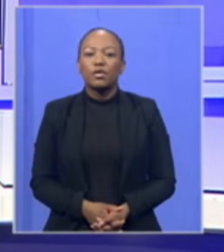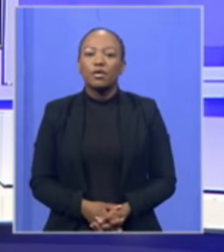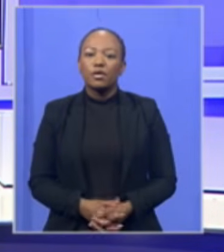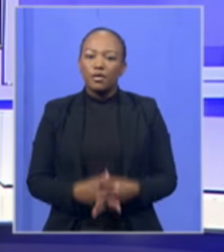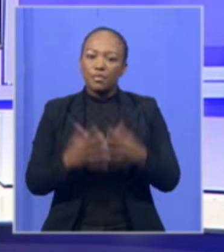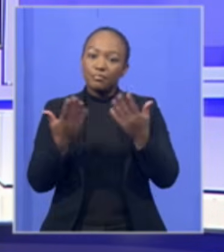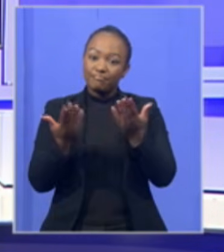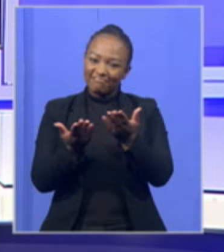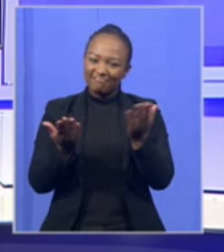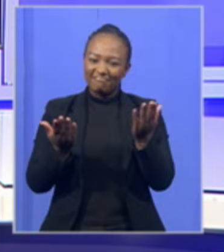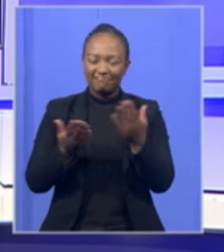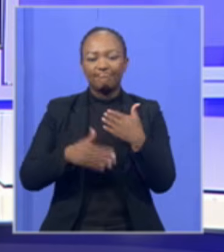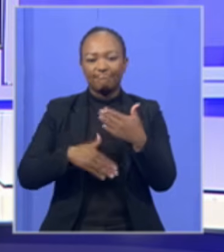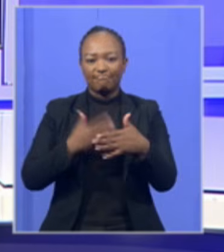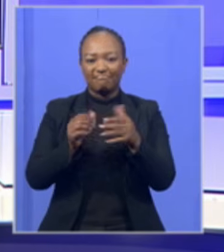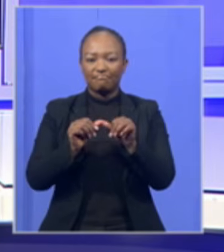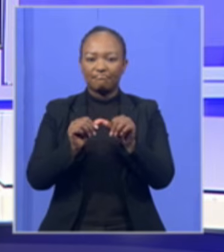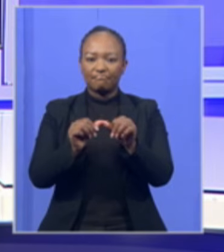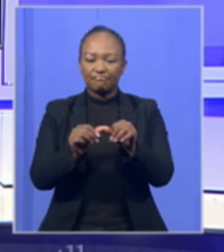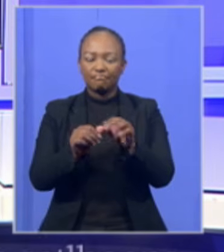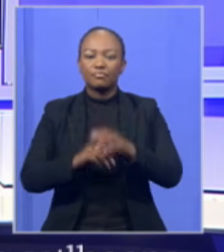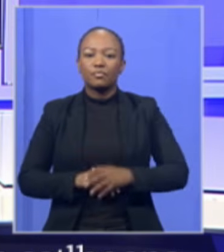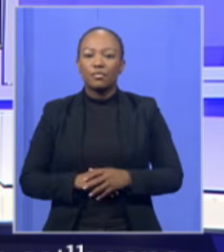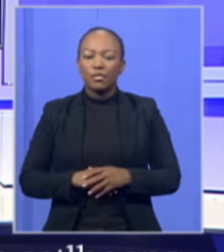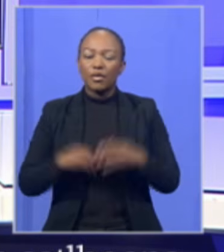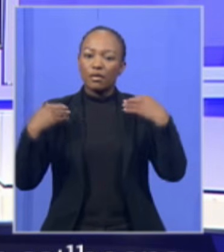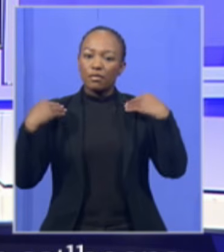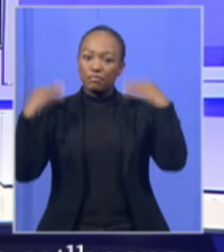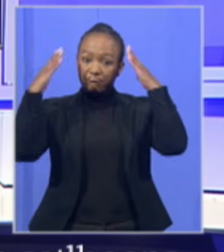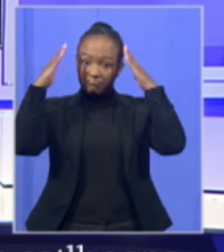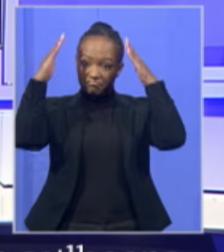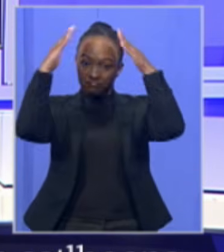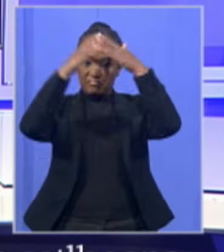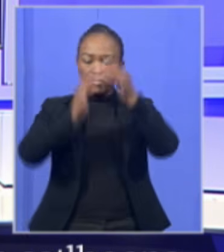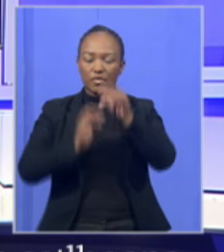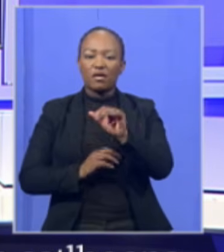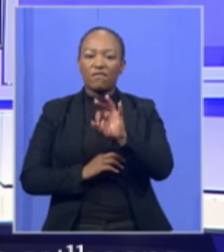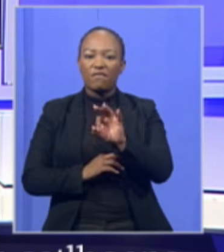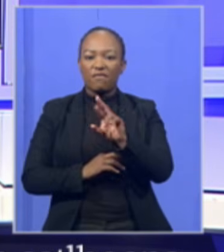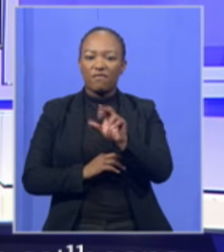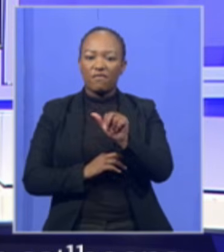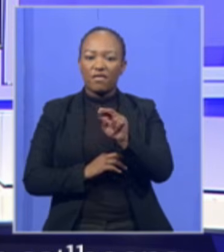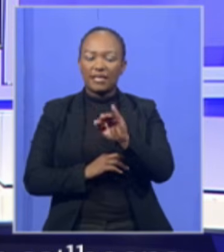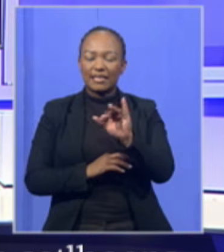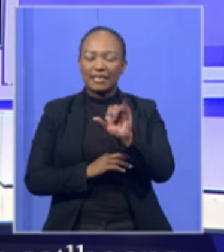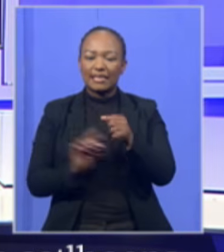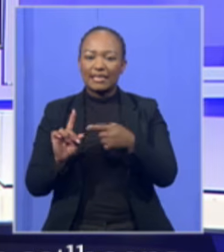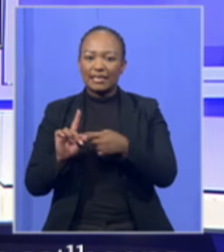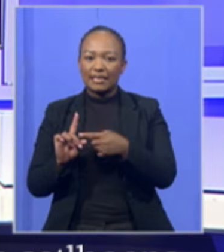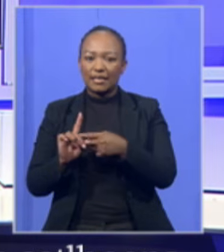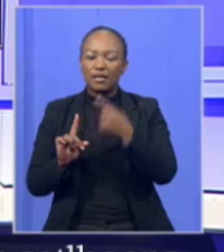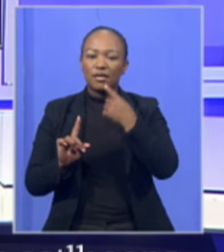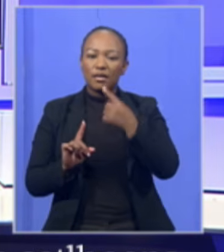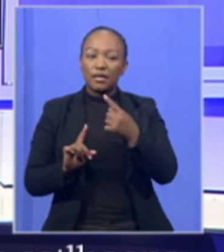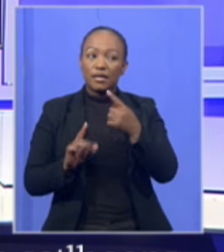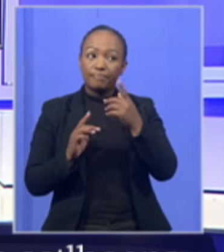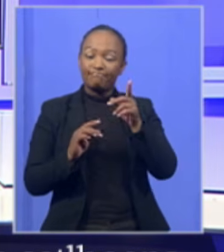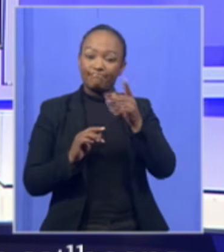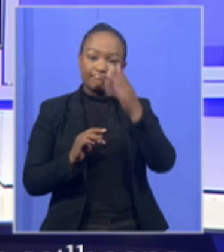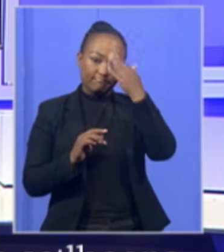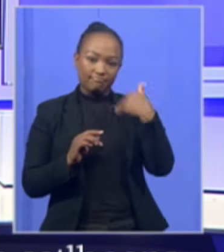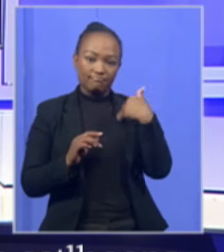Mothoetso re santse re le mmogo. Mo Papa Francis o naeletsa go bona kereke ya Roman Catholic e baya kwa setlhoeng e fangele e